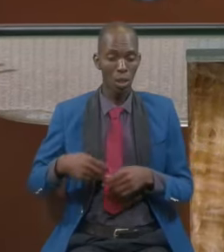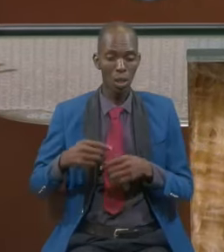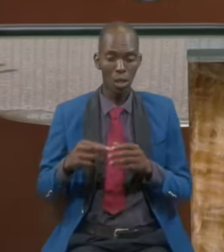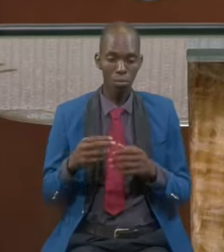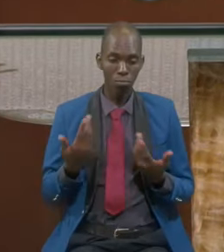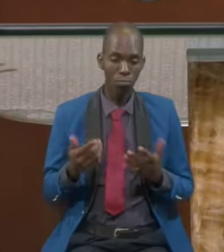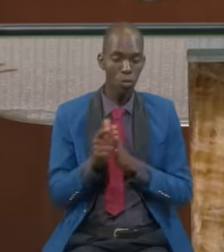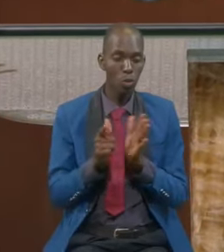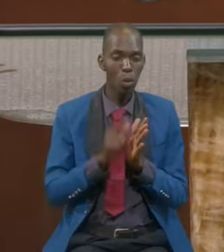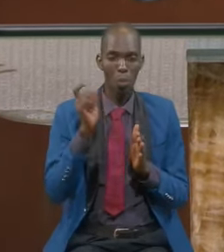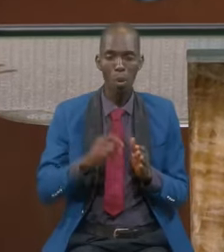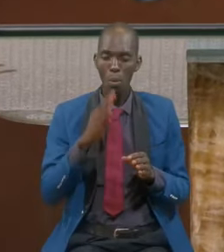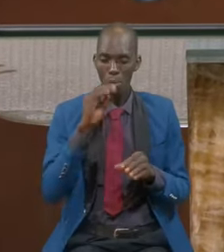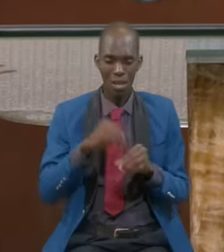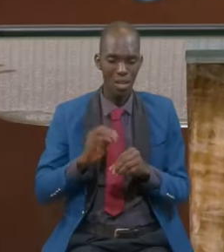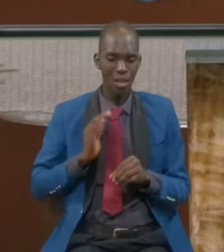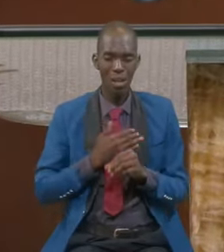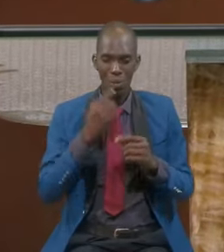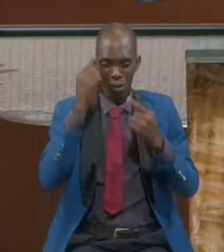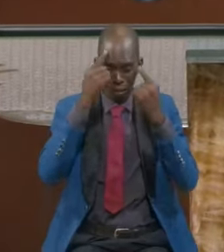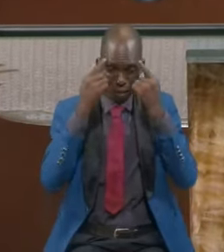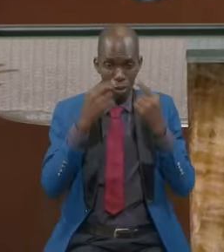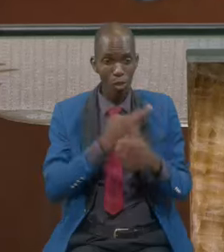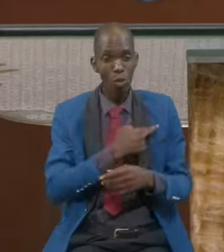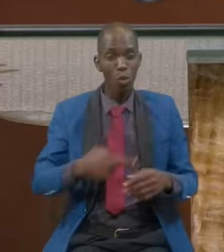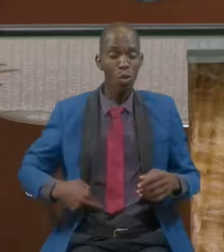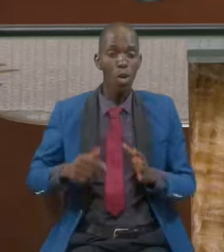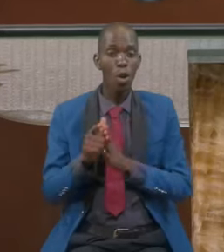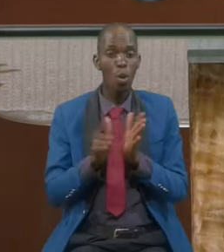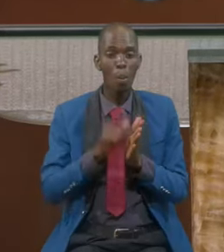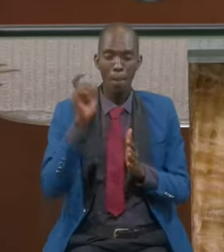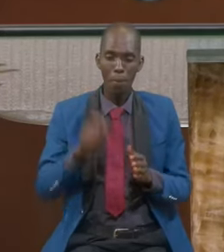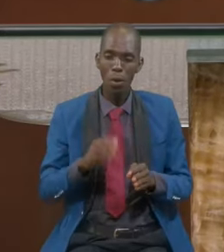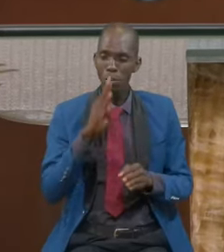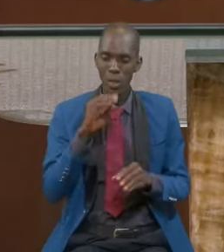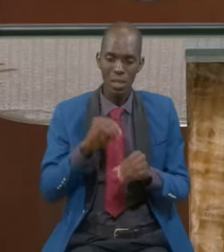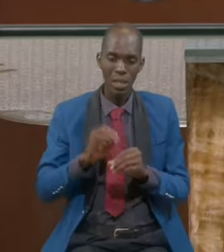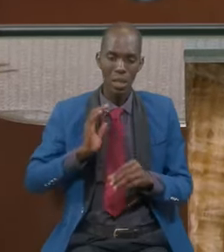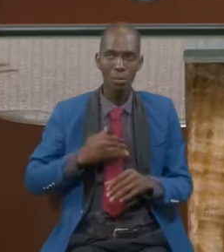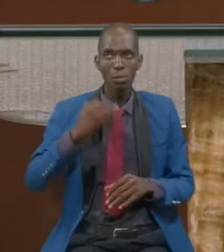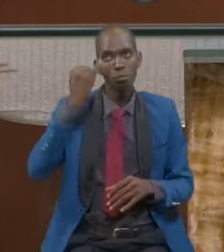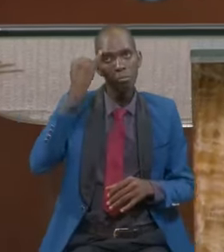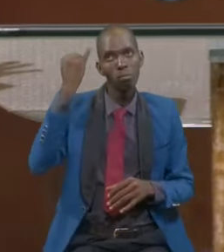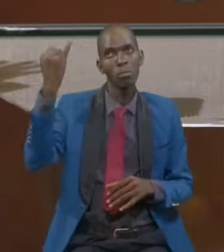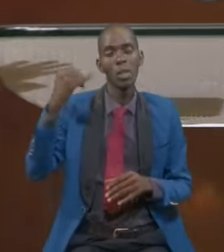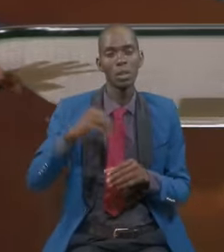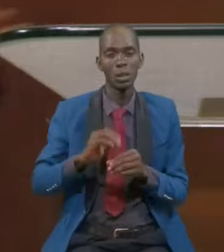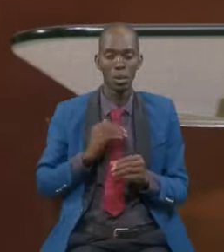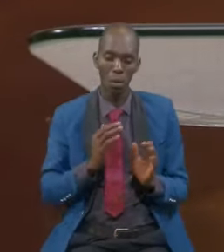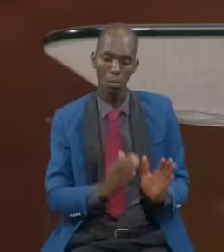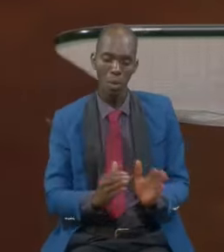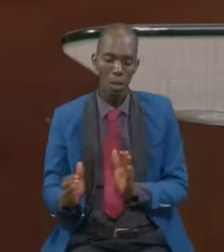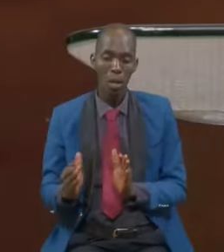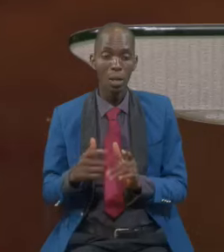thoughts. The royal law has to be in our imagination, in our planning, and then it comes